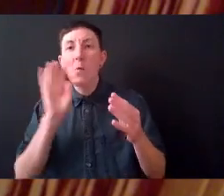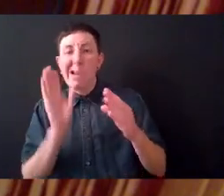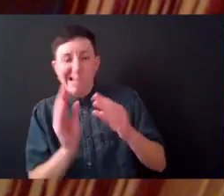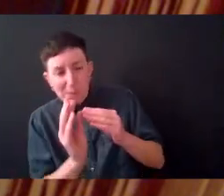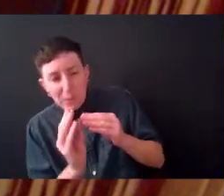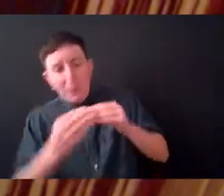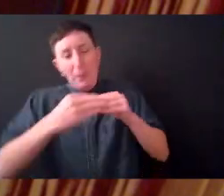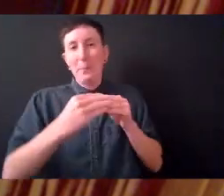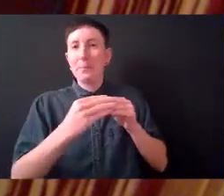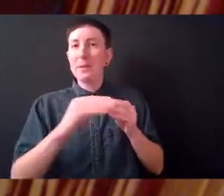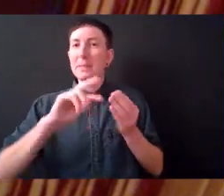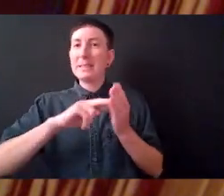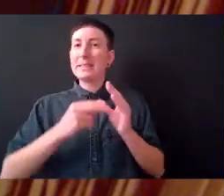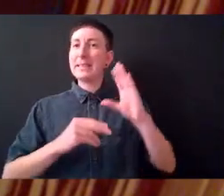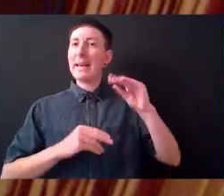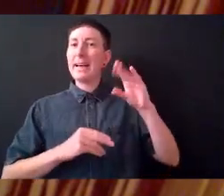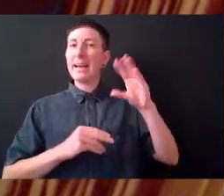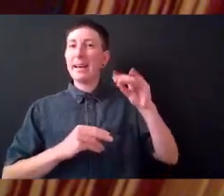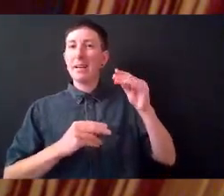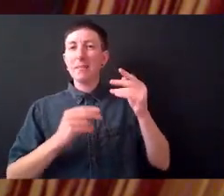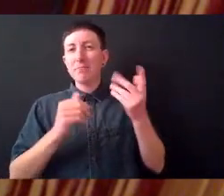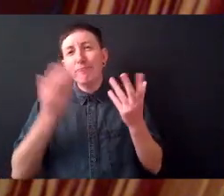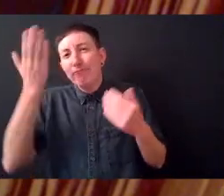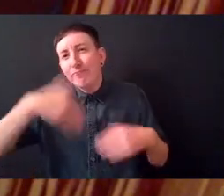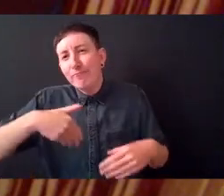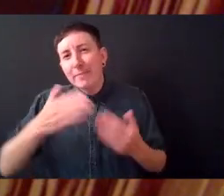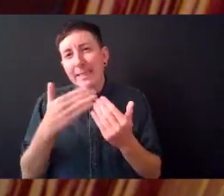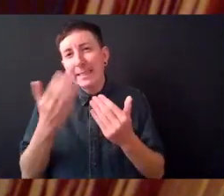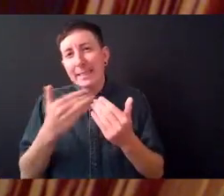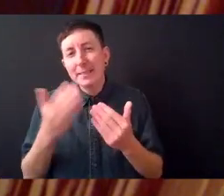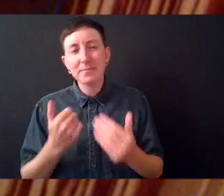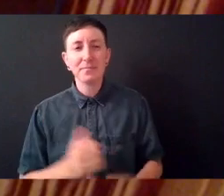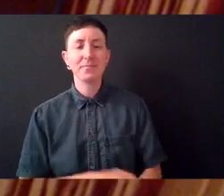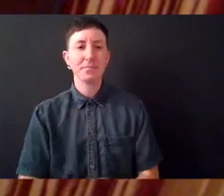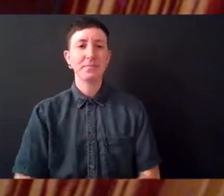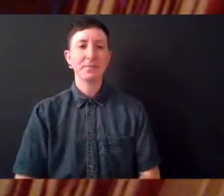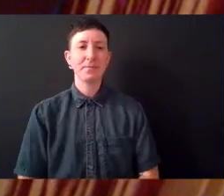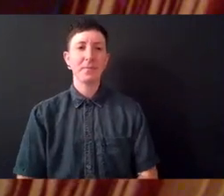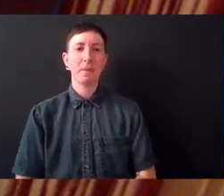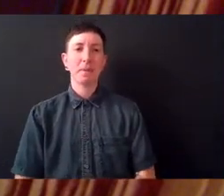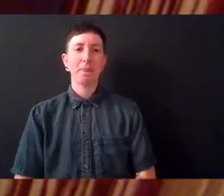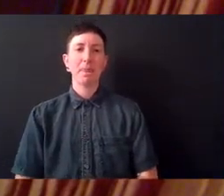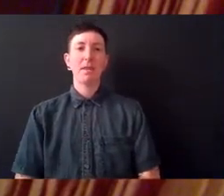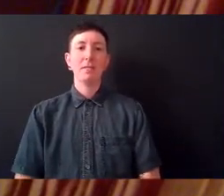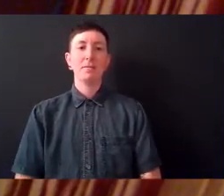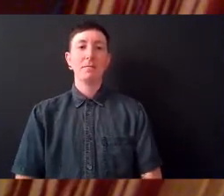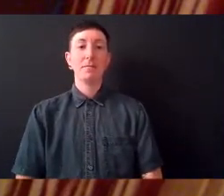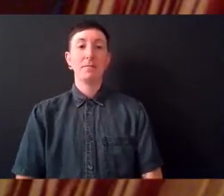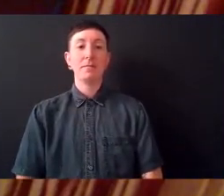that I have the front part of my sock all covered, all we got to do next is flip it inside out.